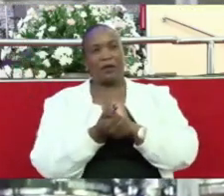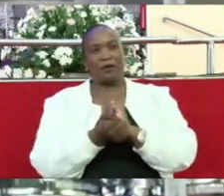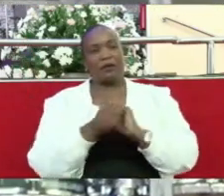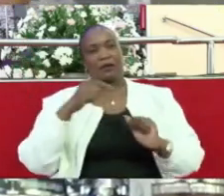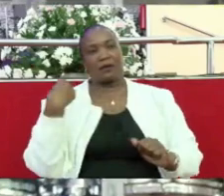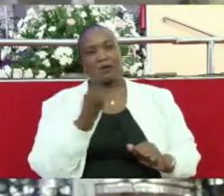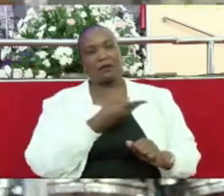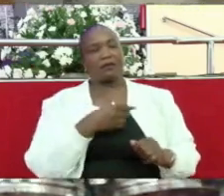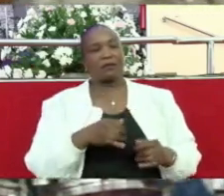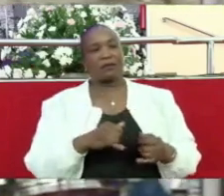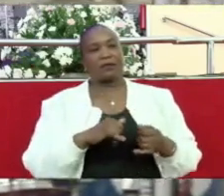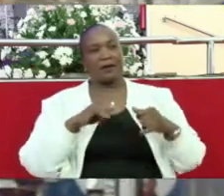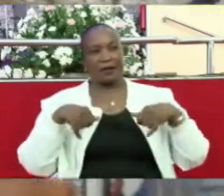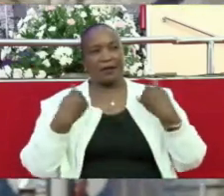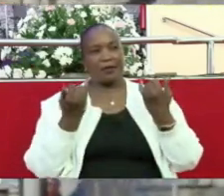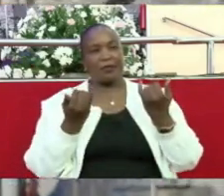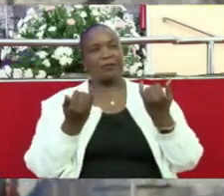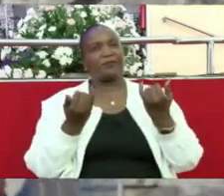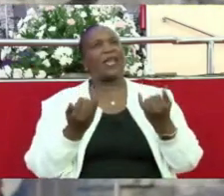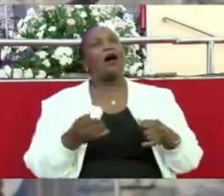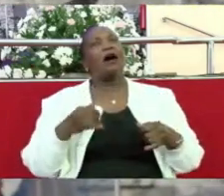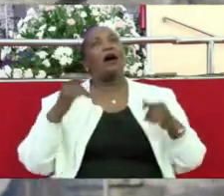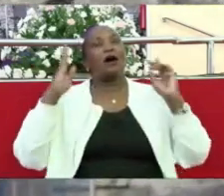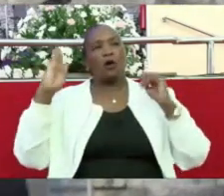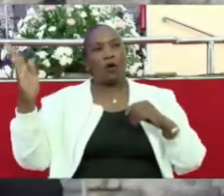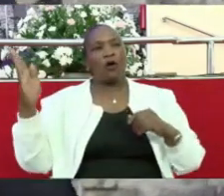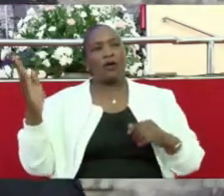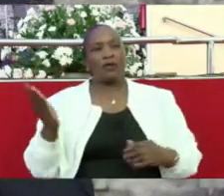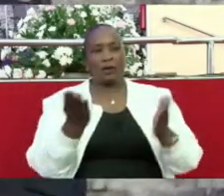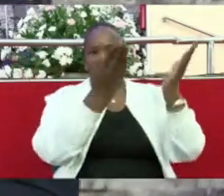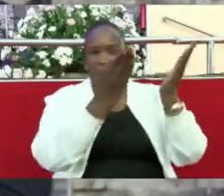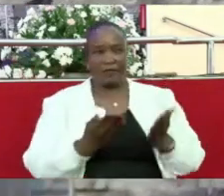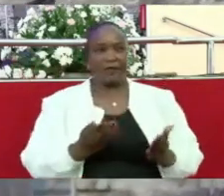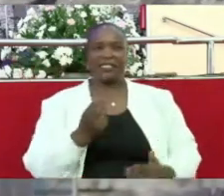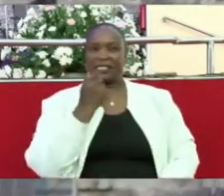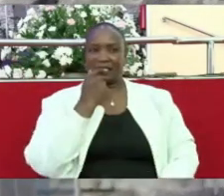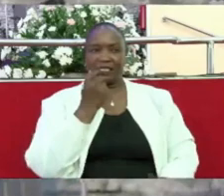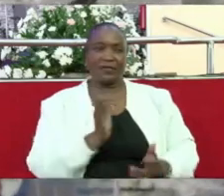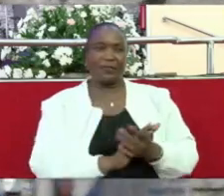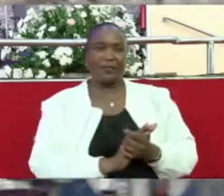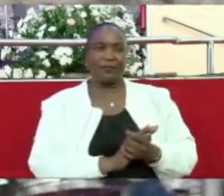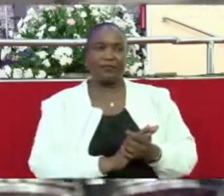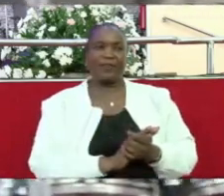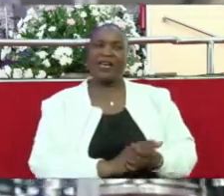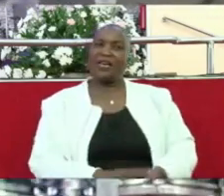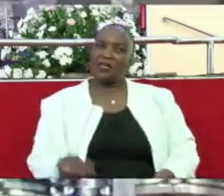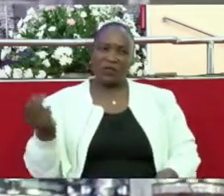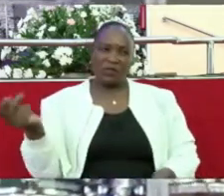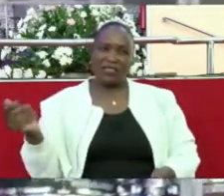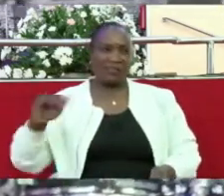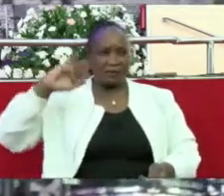when he says he's going to give us teeth, when he says he's going to make us to thresh